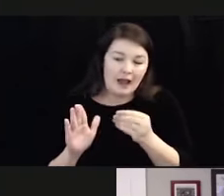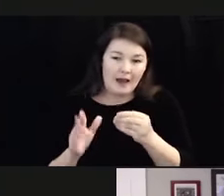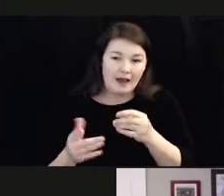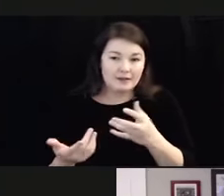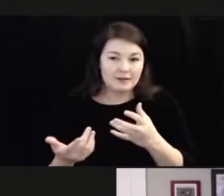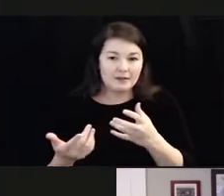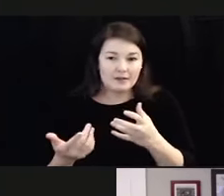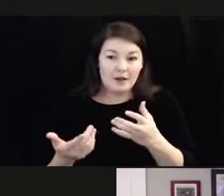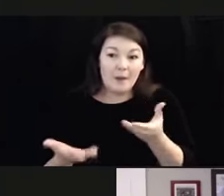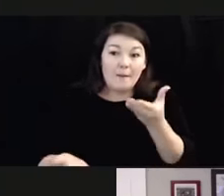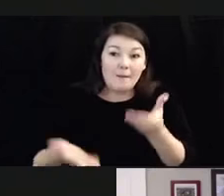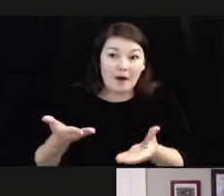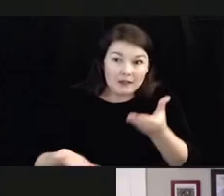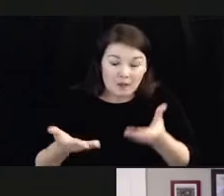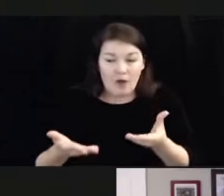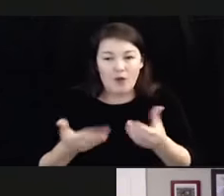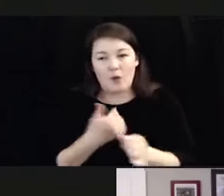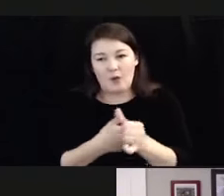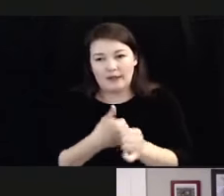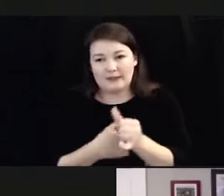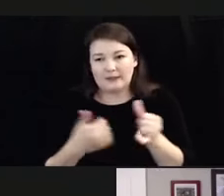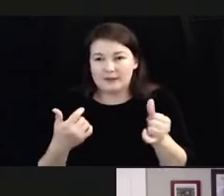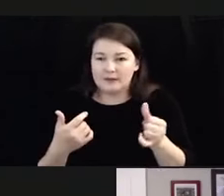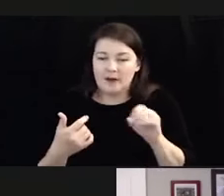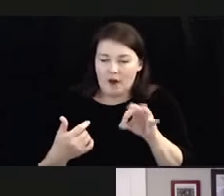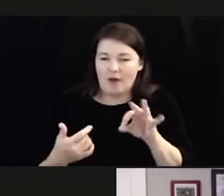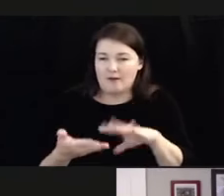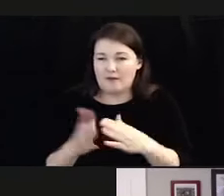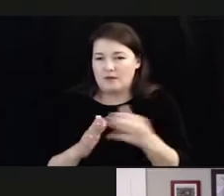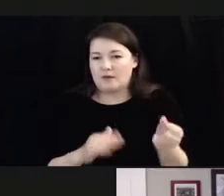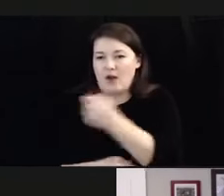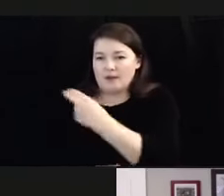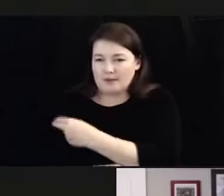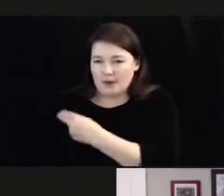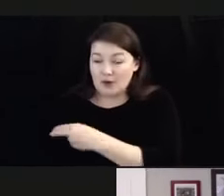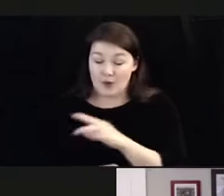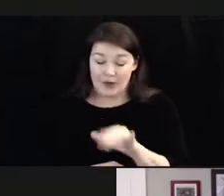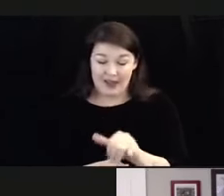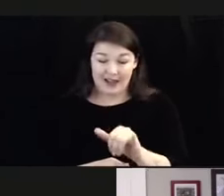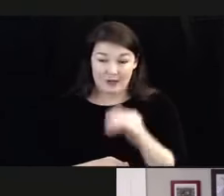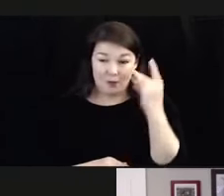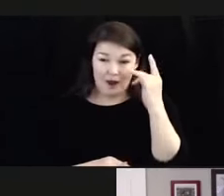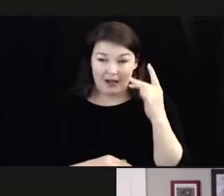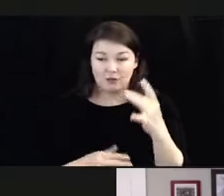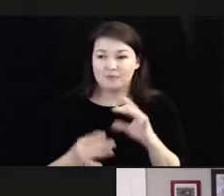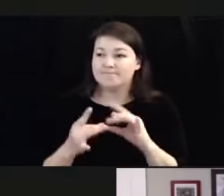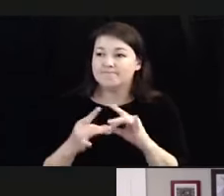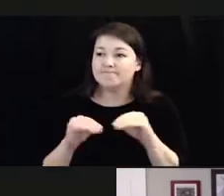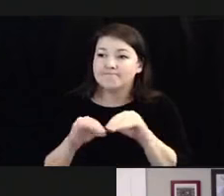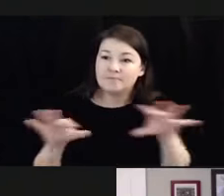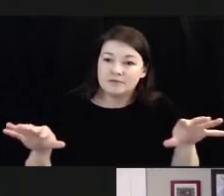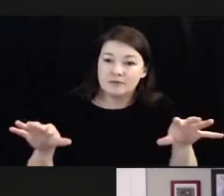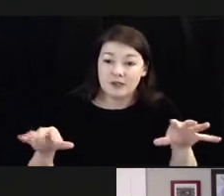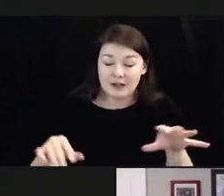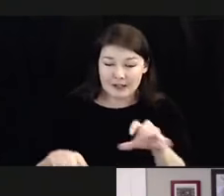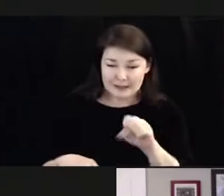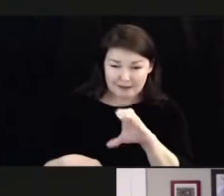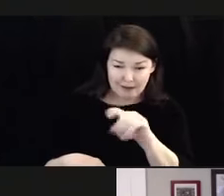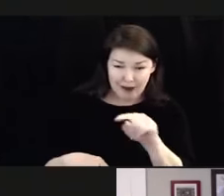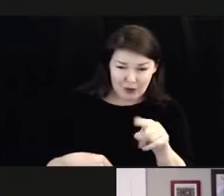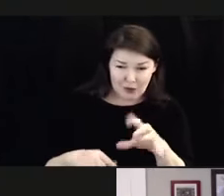of hospitalization. So that's why we're trying to get the word out. And Scott, do you want to talk about the dashboard plans for that or how that'll